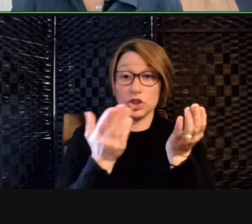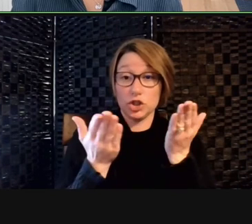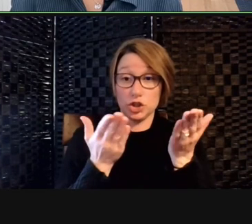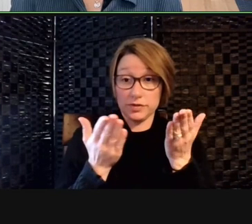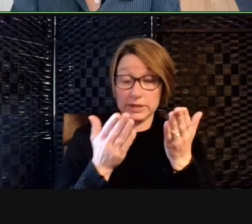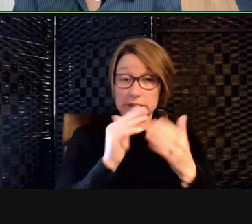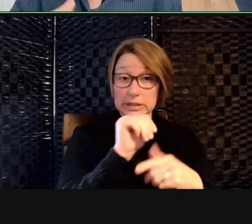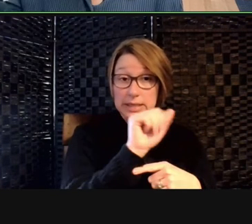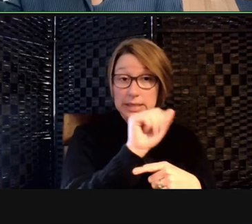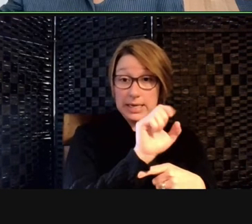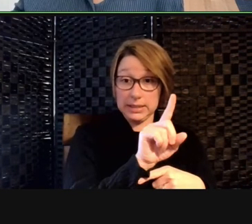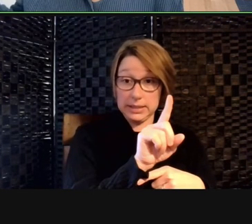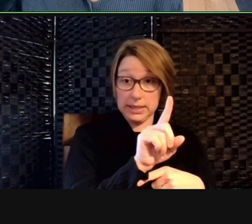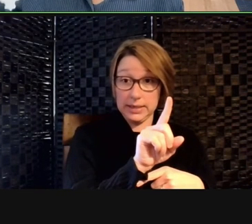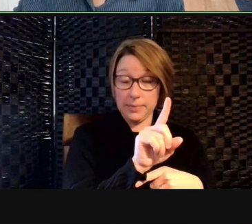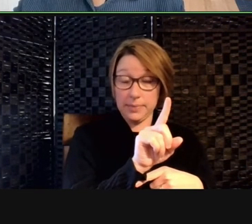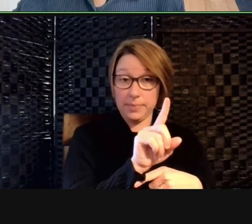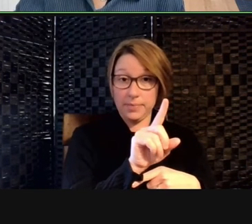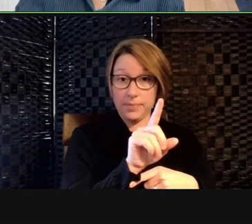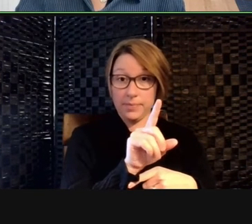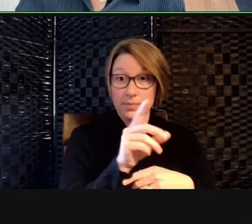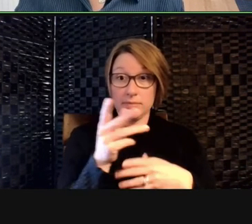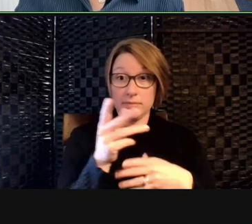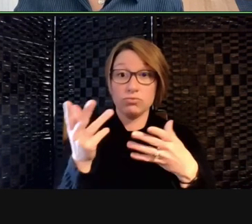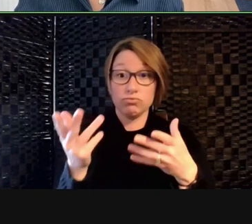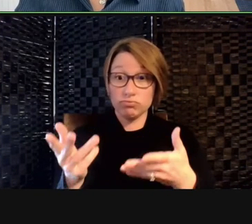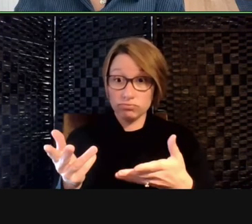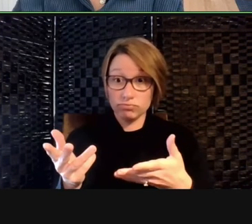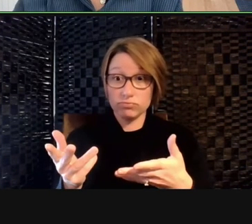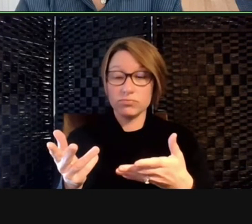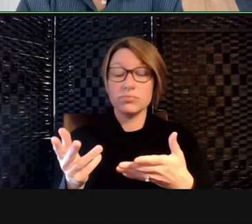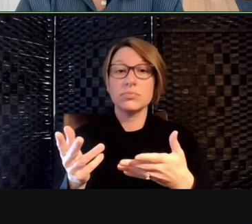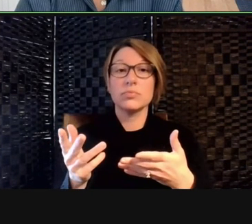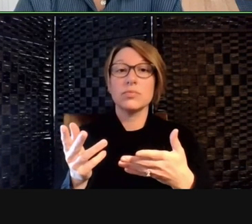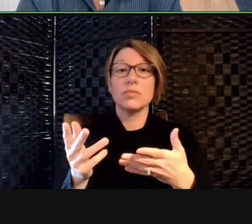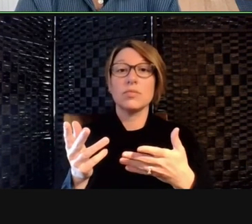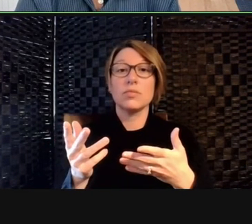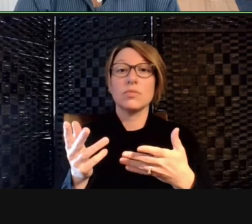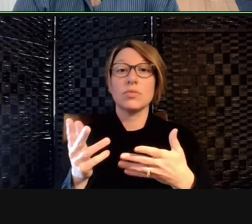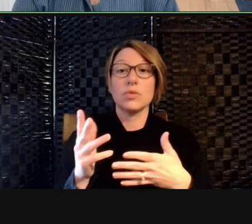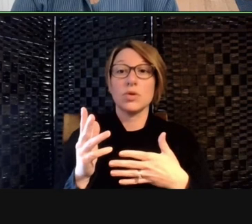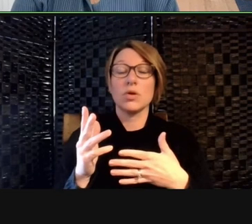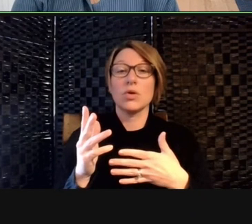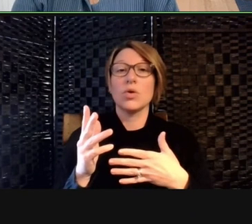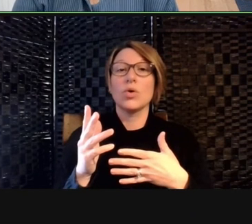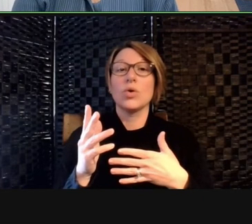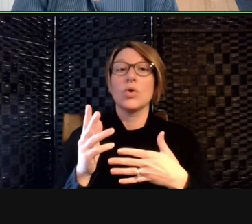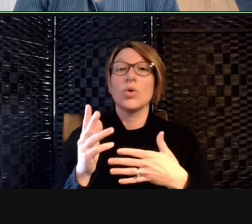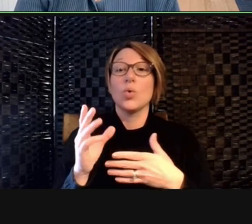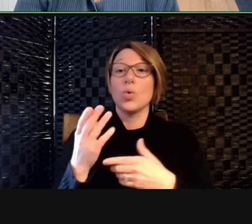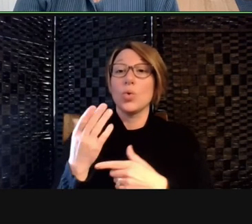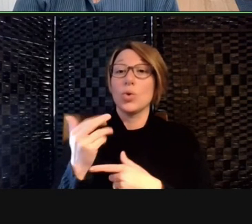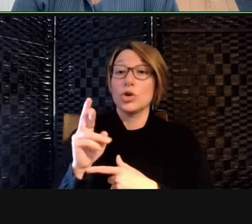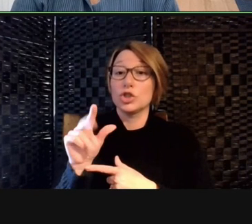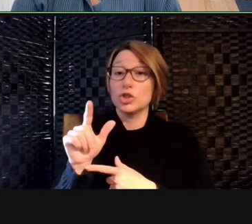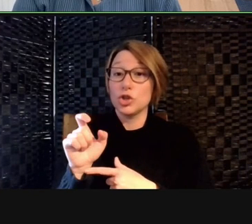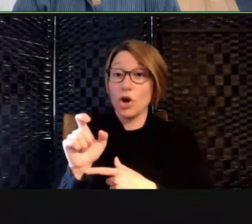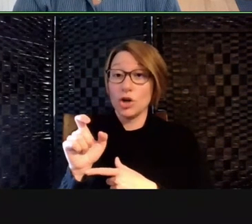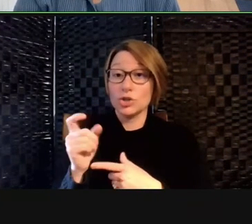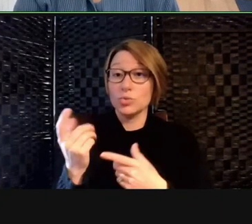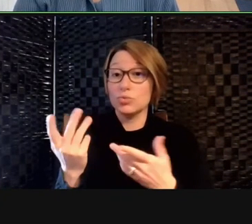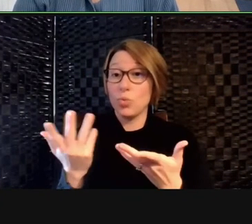in ASD. So the primary thing for individuals with Charge syndrome is follow the